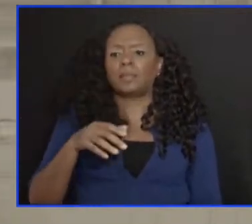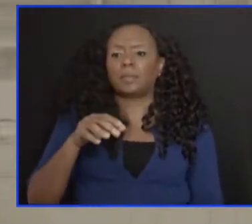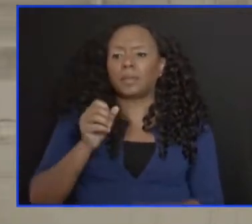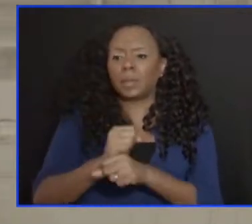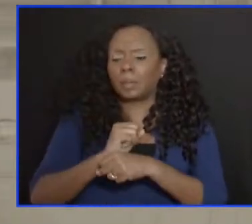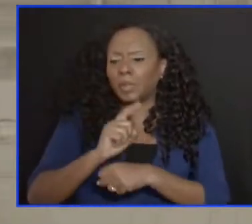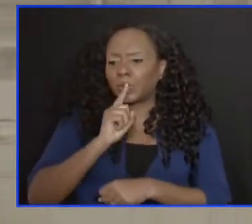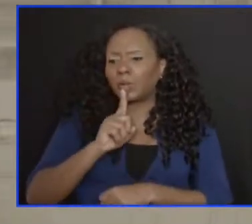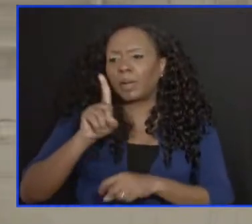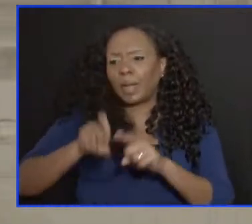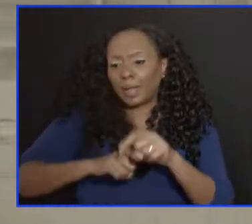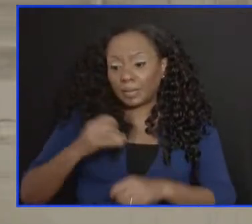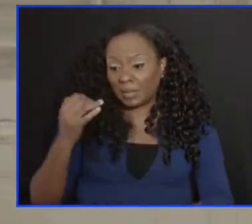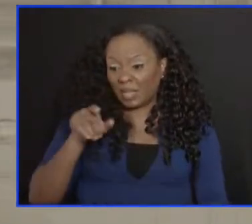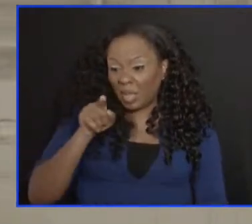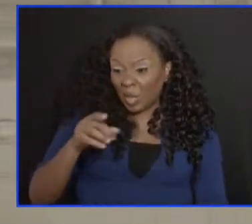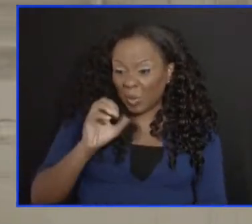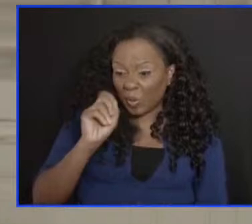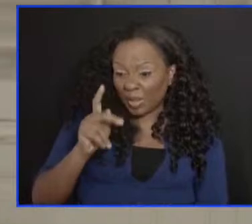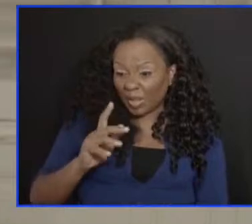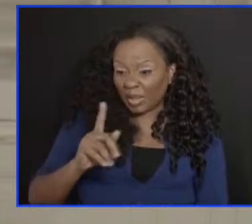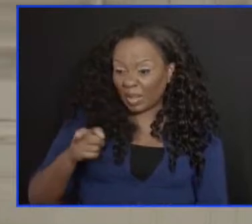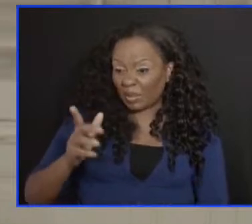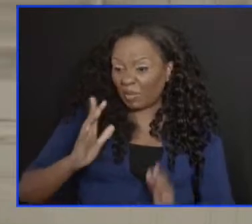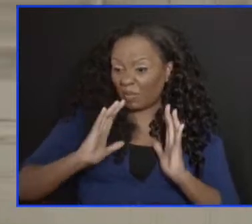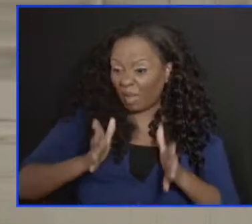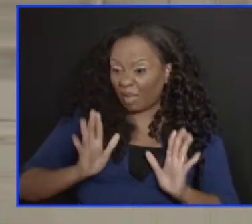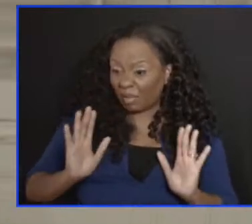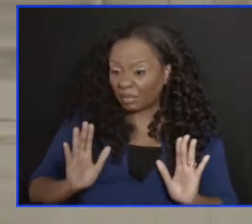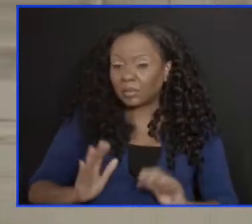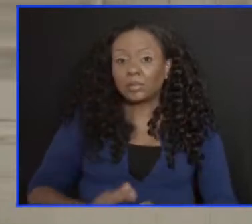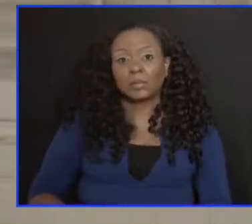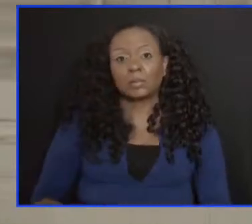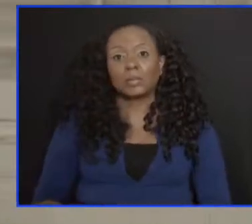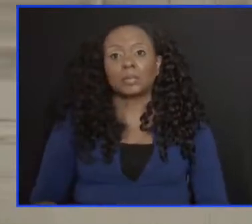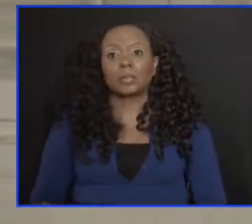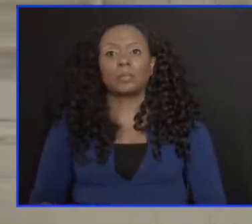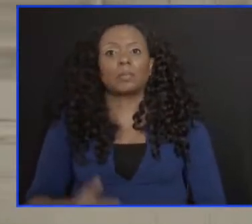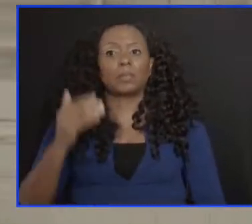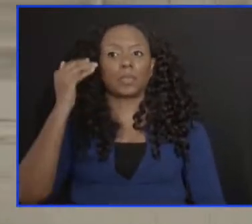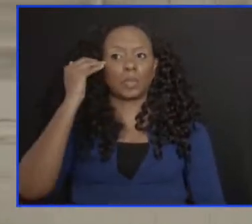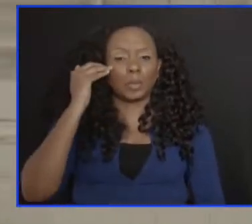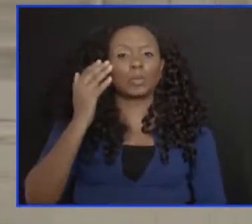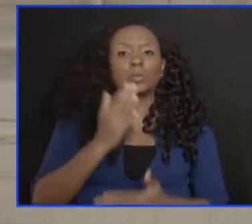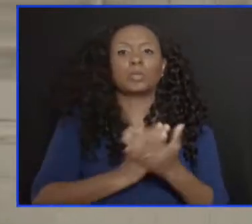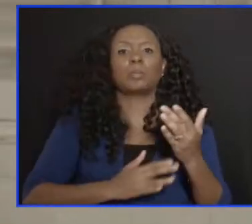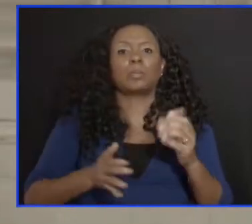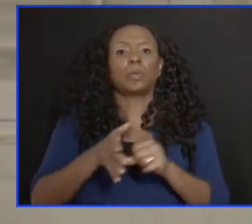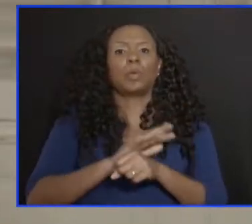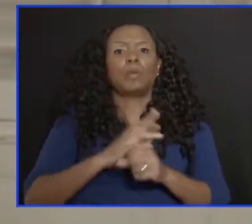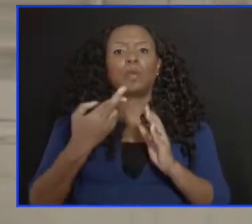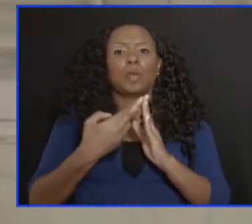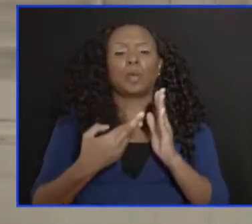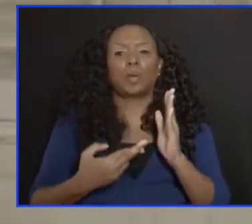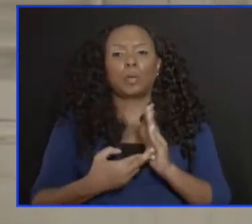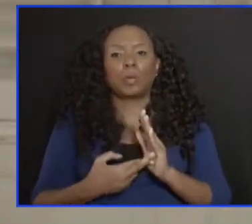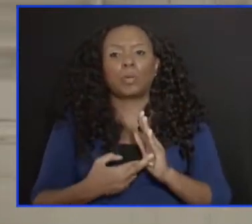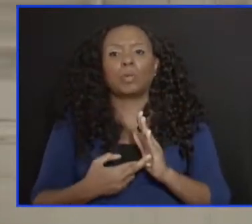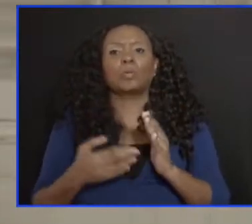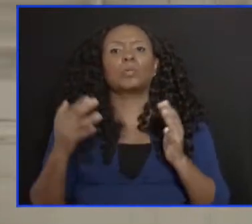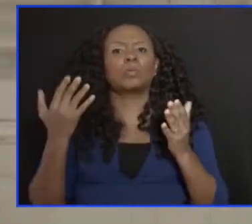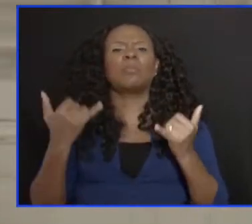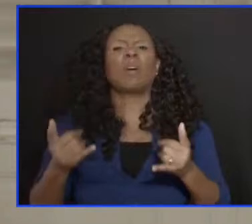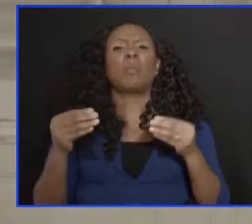a relaxation in some of the protocols across the country. But as we do that, I think we as country people need not to only